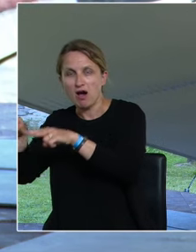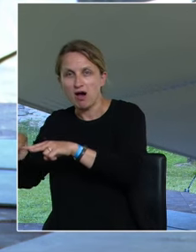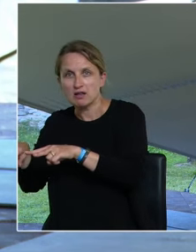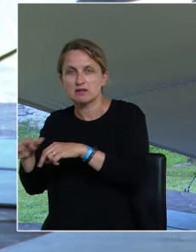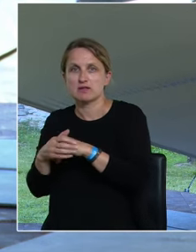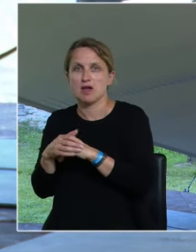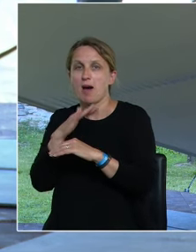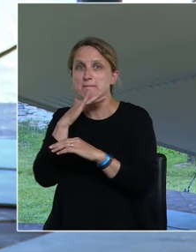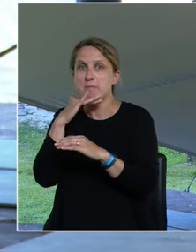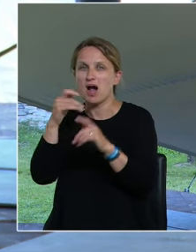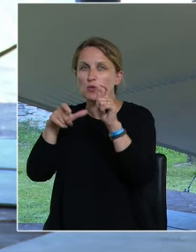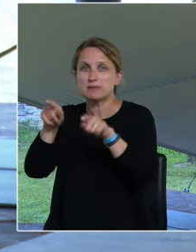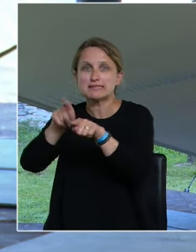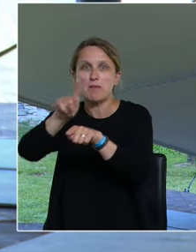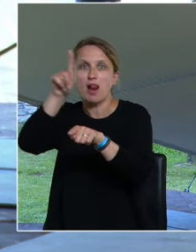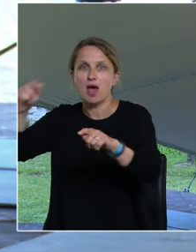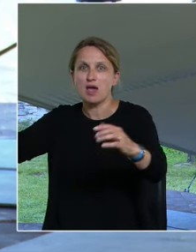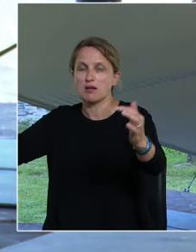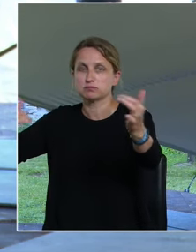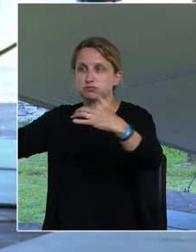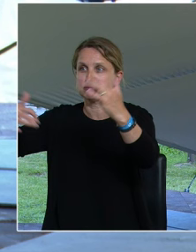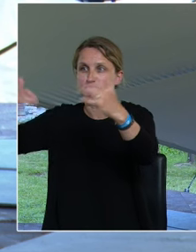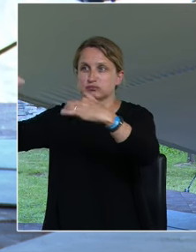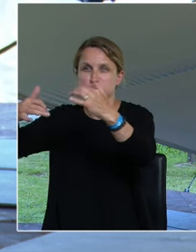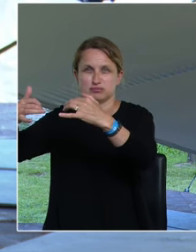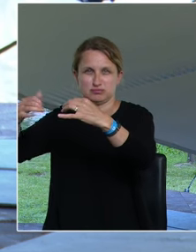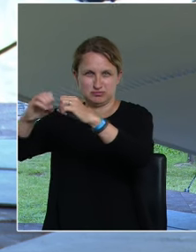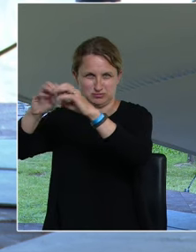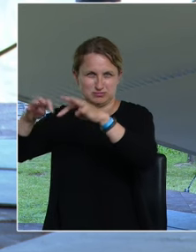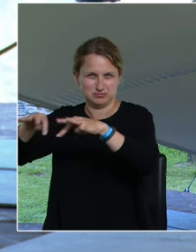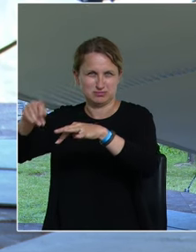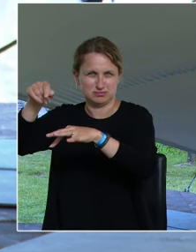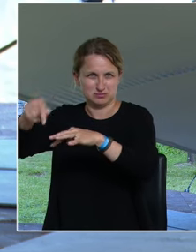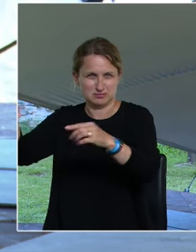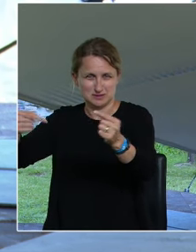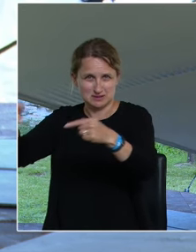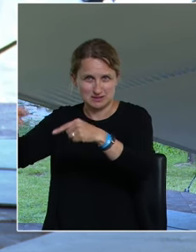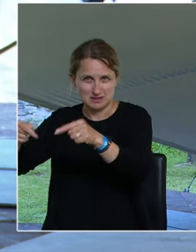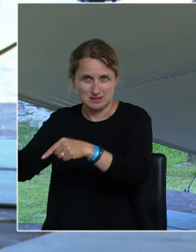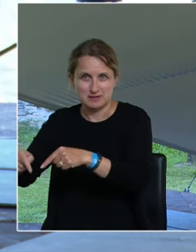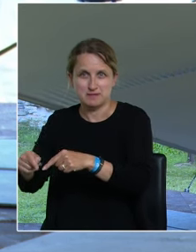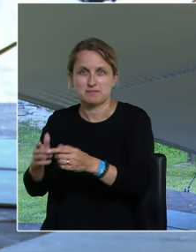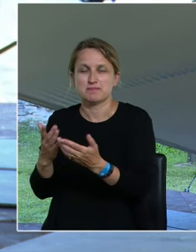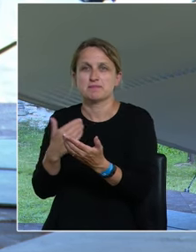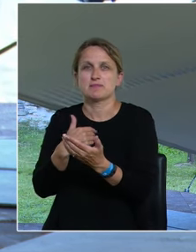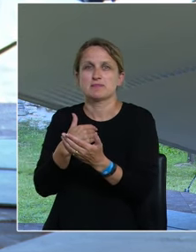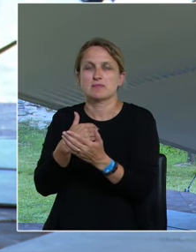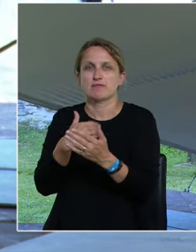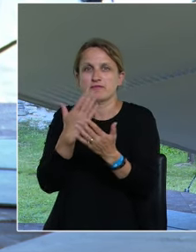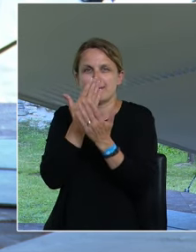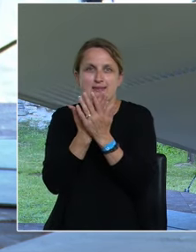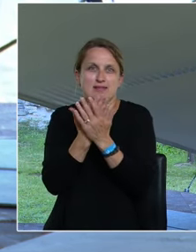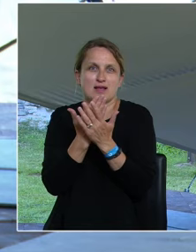lot of people come in at the same time, as in when Meta or Facebook have their concerts, for